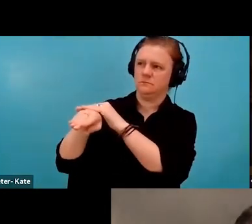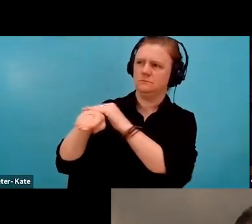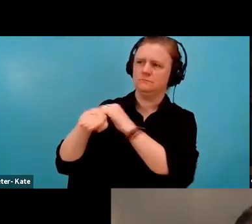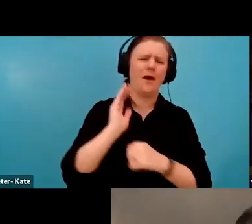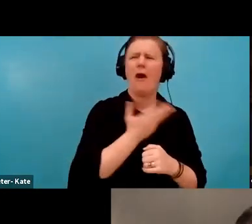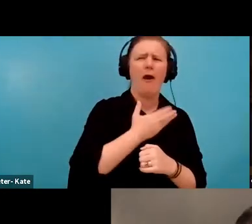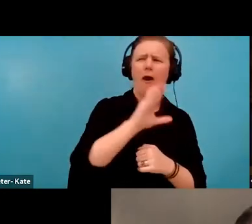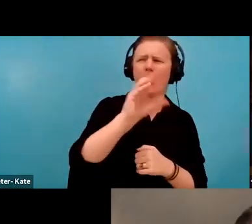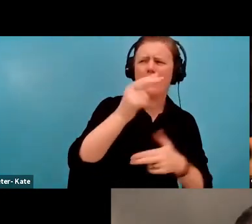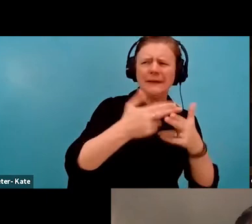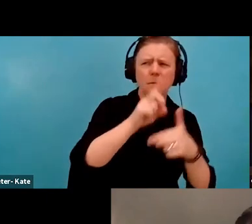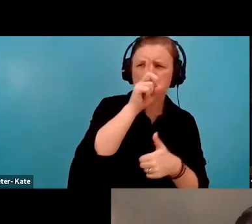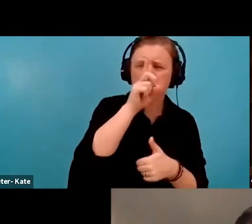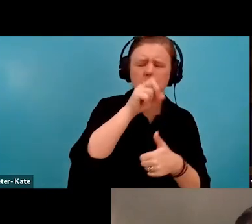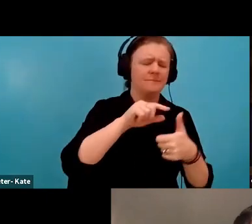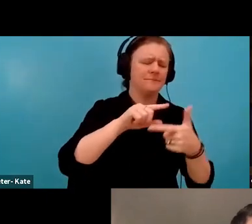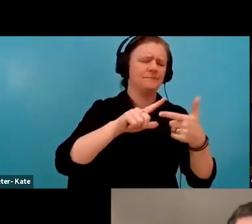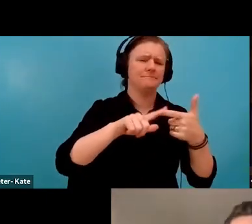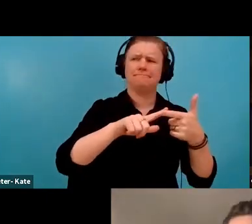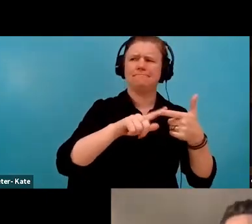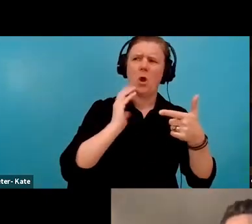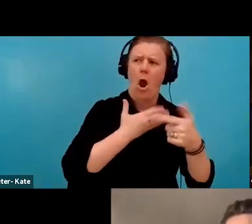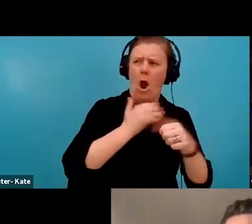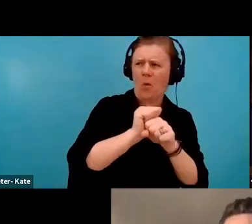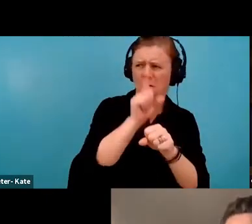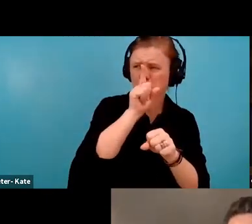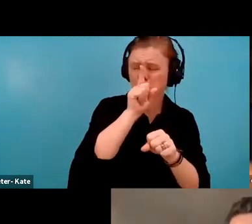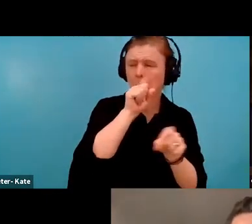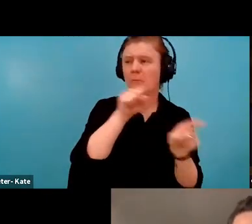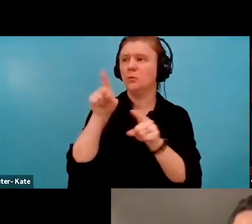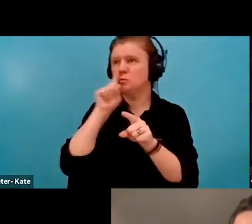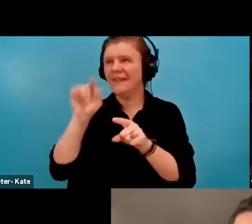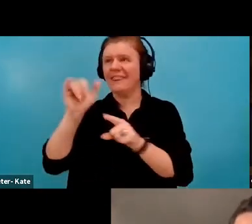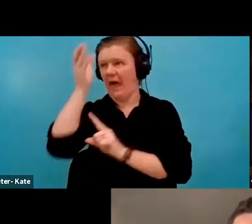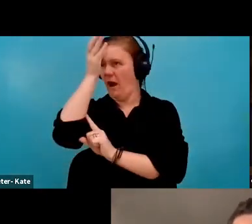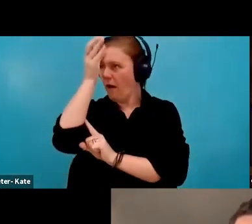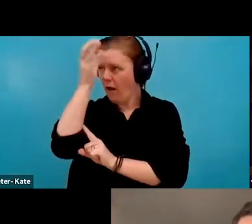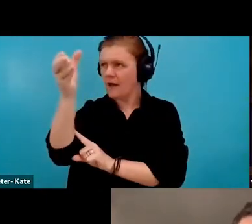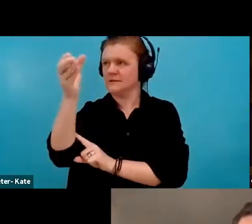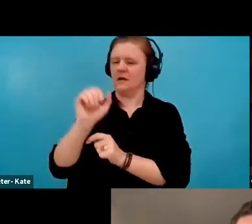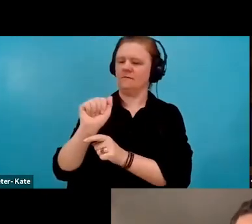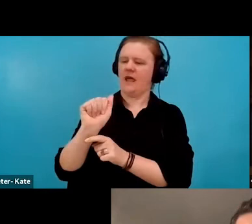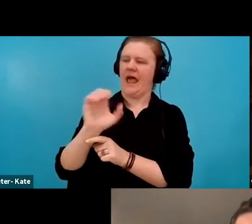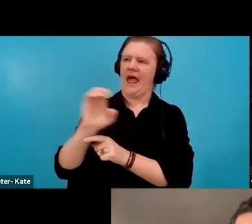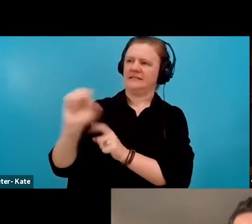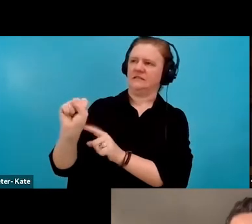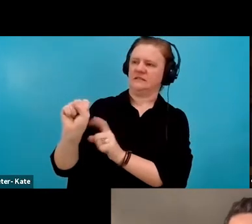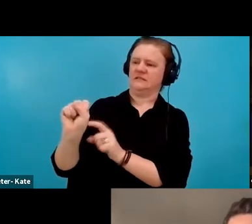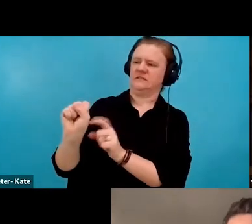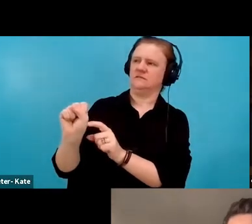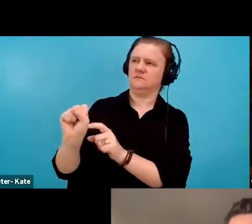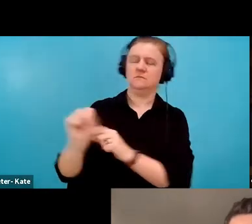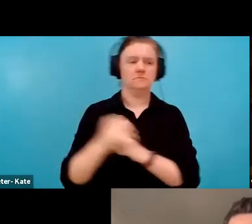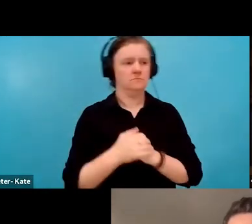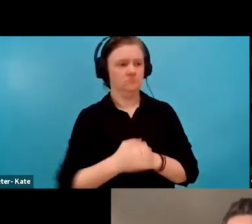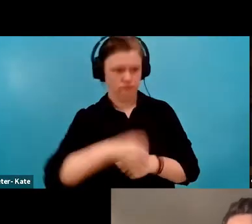just to do the, to try to help other people have that same realization. So I set off to go